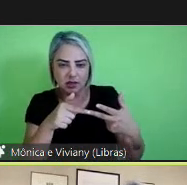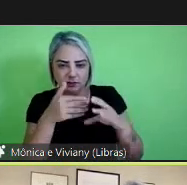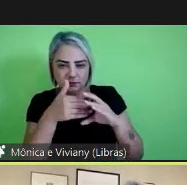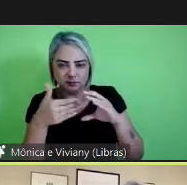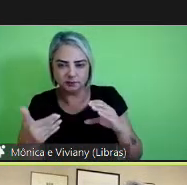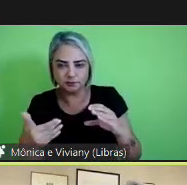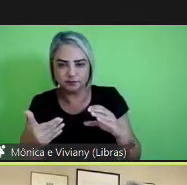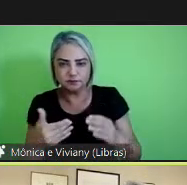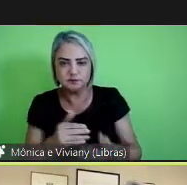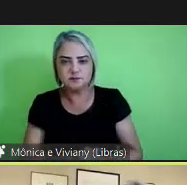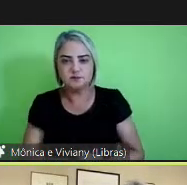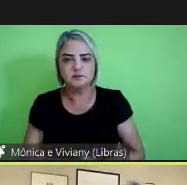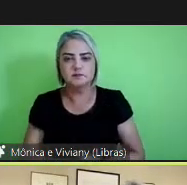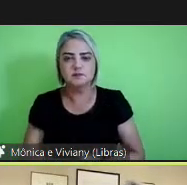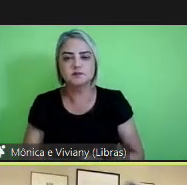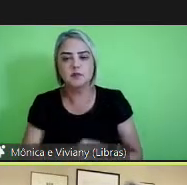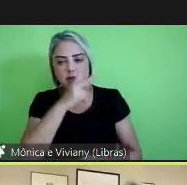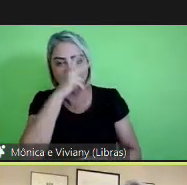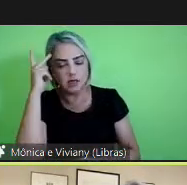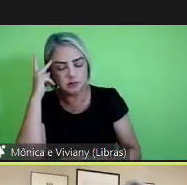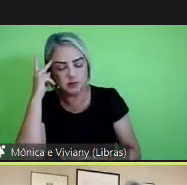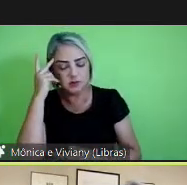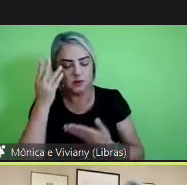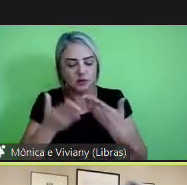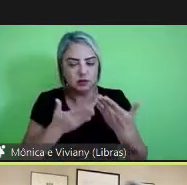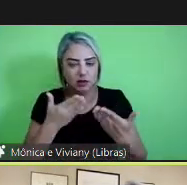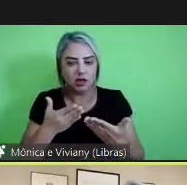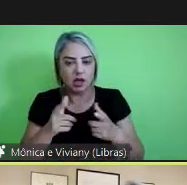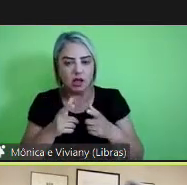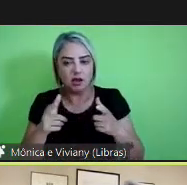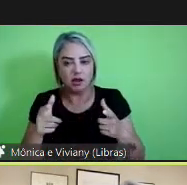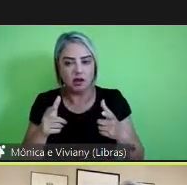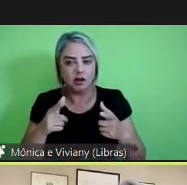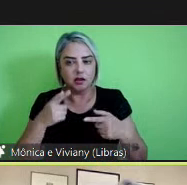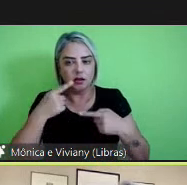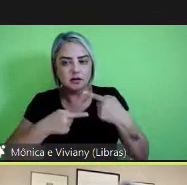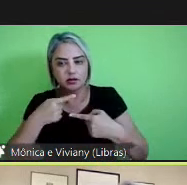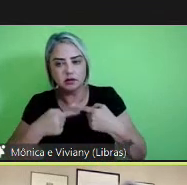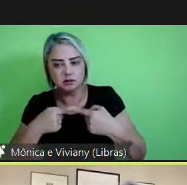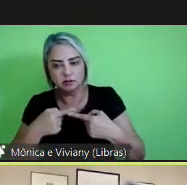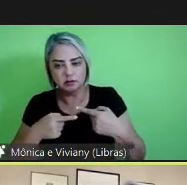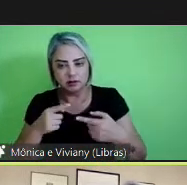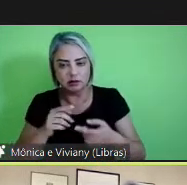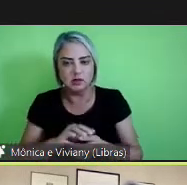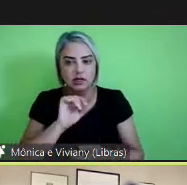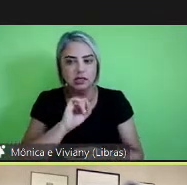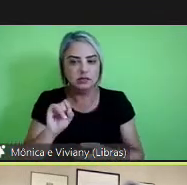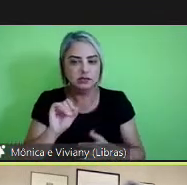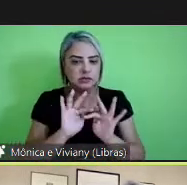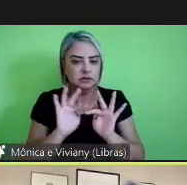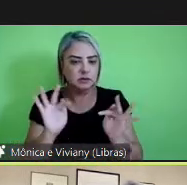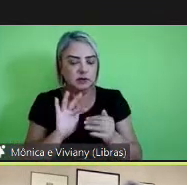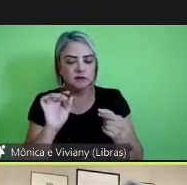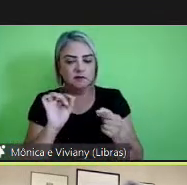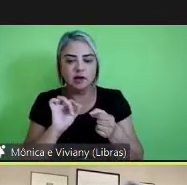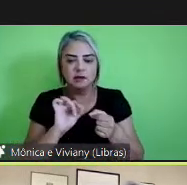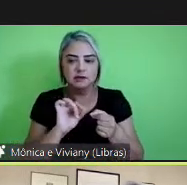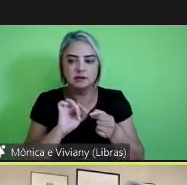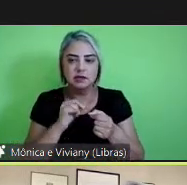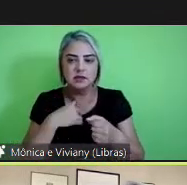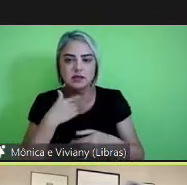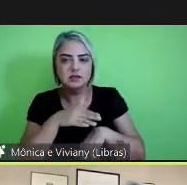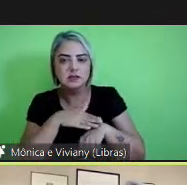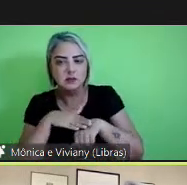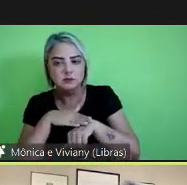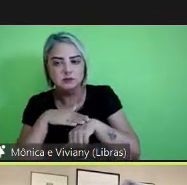their provider. And we know from other work around the world that having these conversations, just having these conversations, increases the